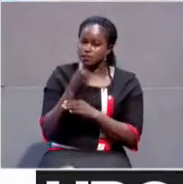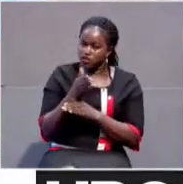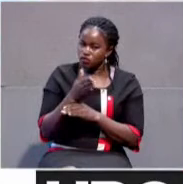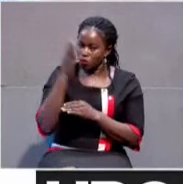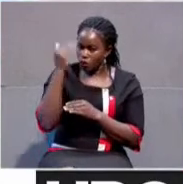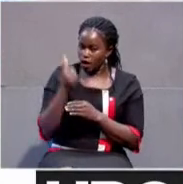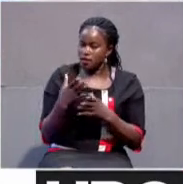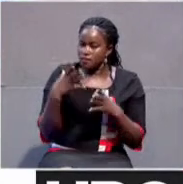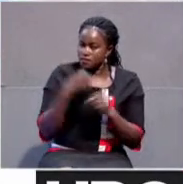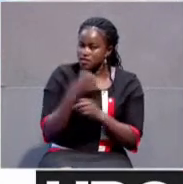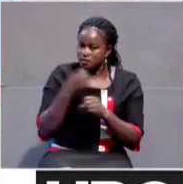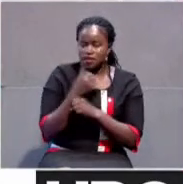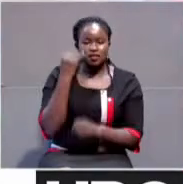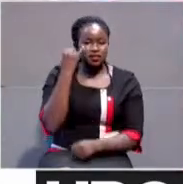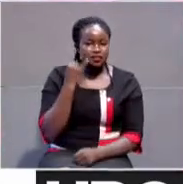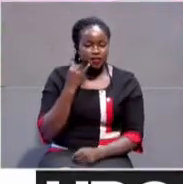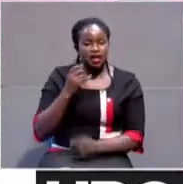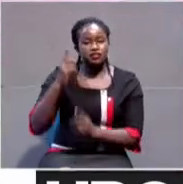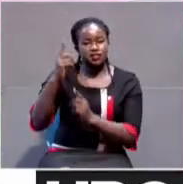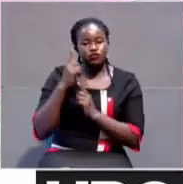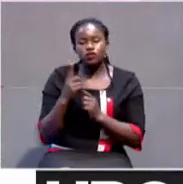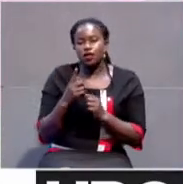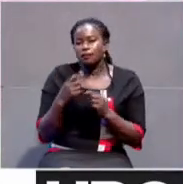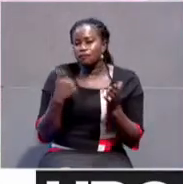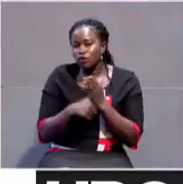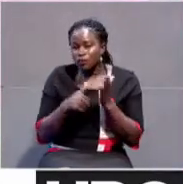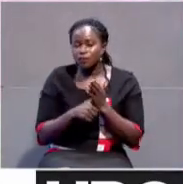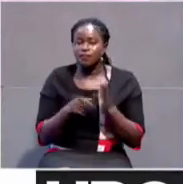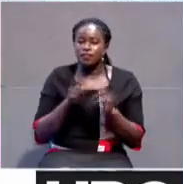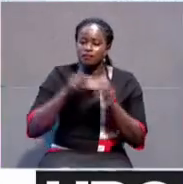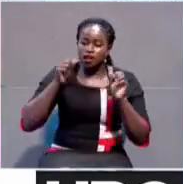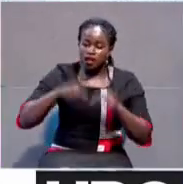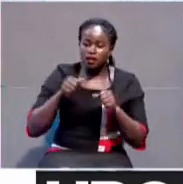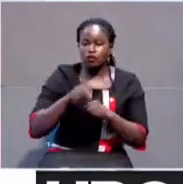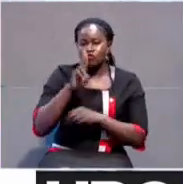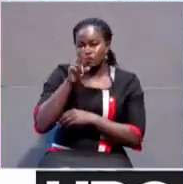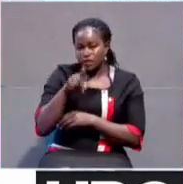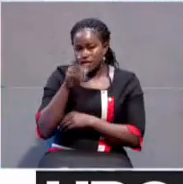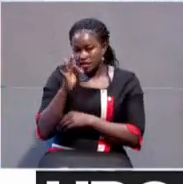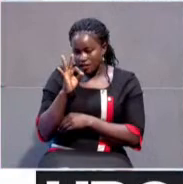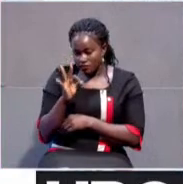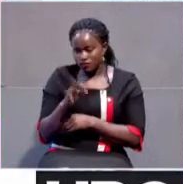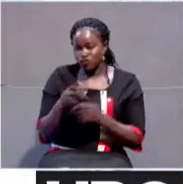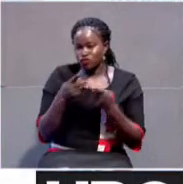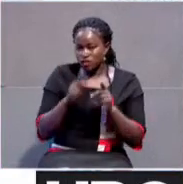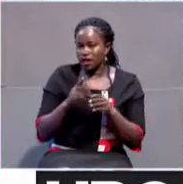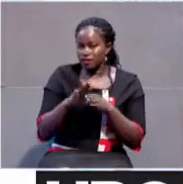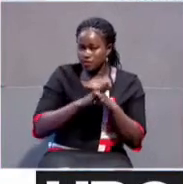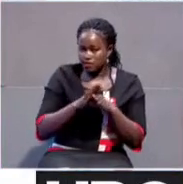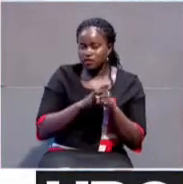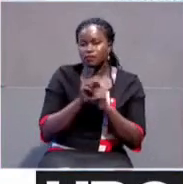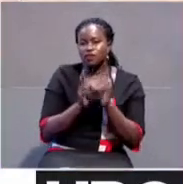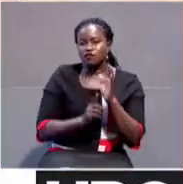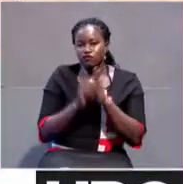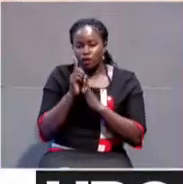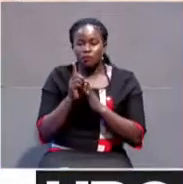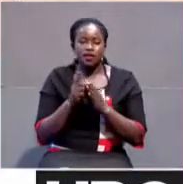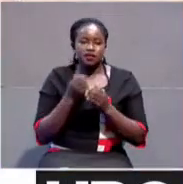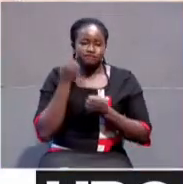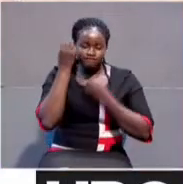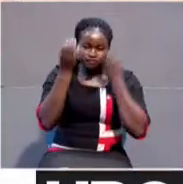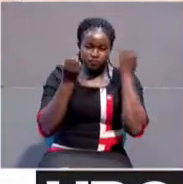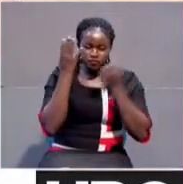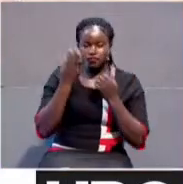the absence of serious security threats, which enabled UPDF to start commercial and developmental ventures.